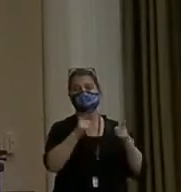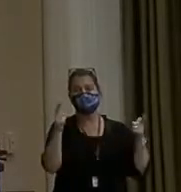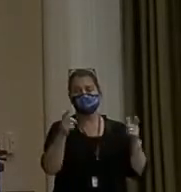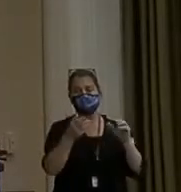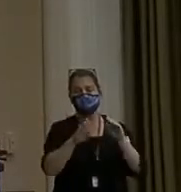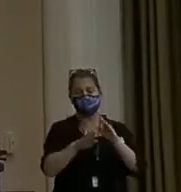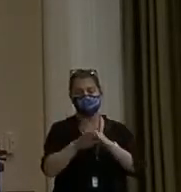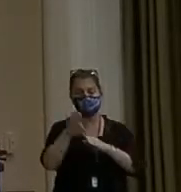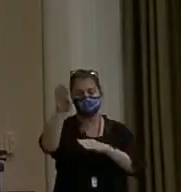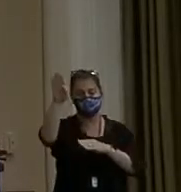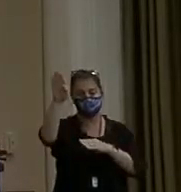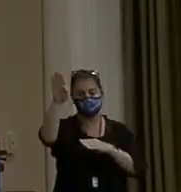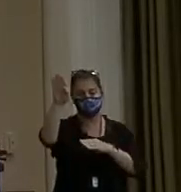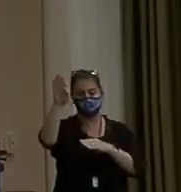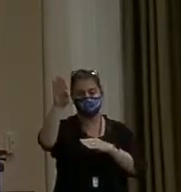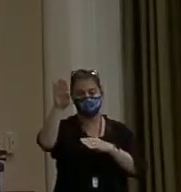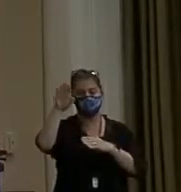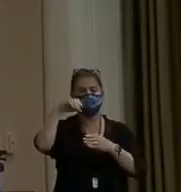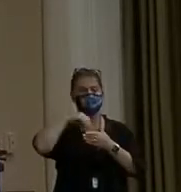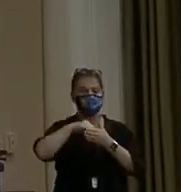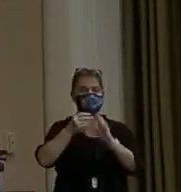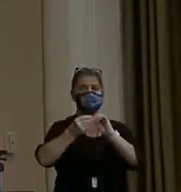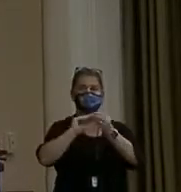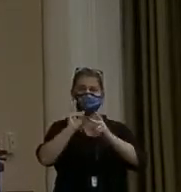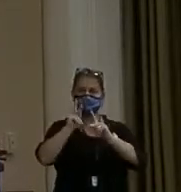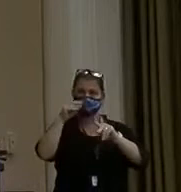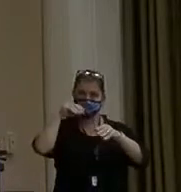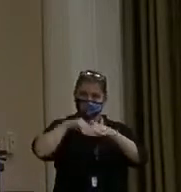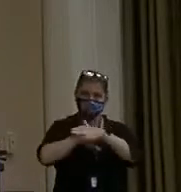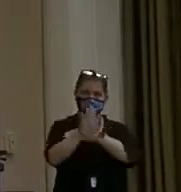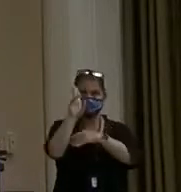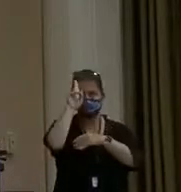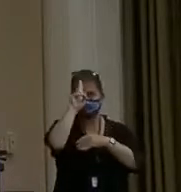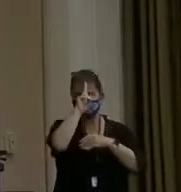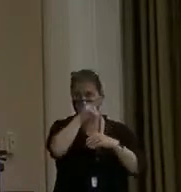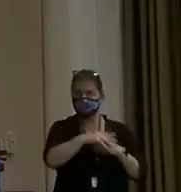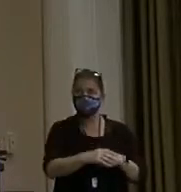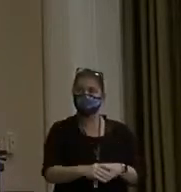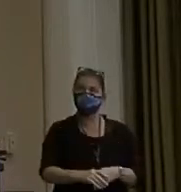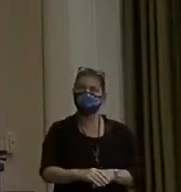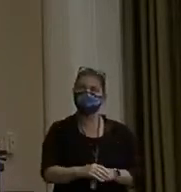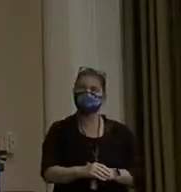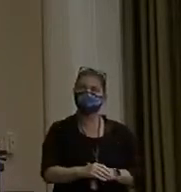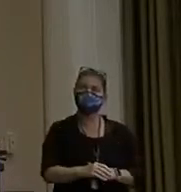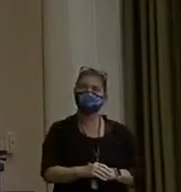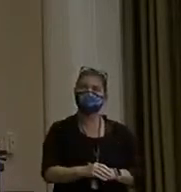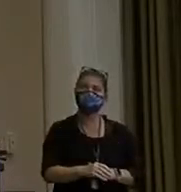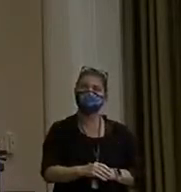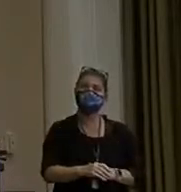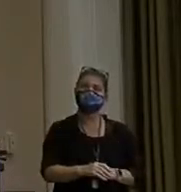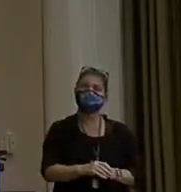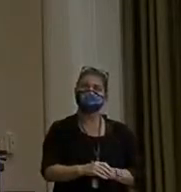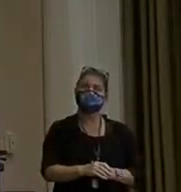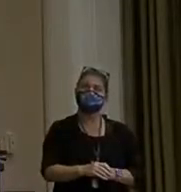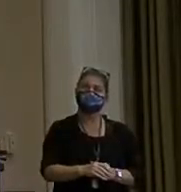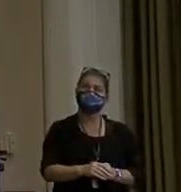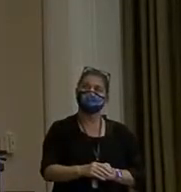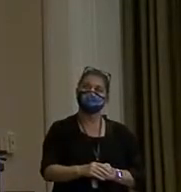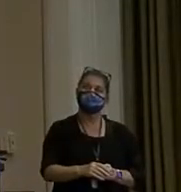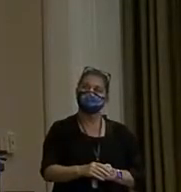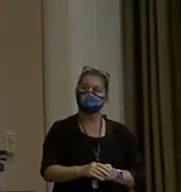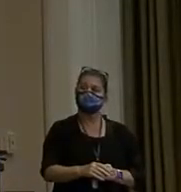those, in the hospitalizations and in ICU use.